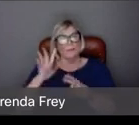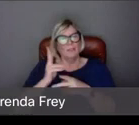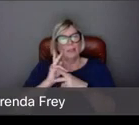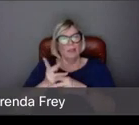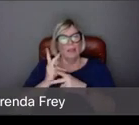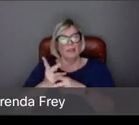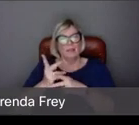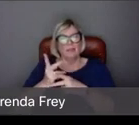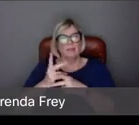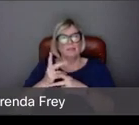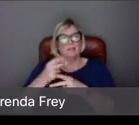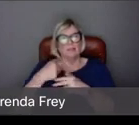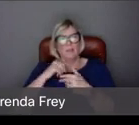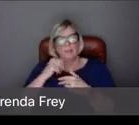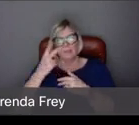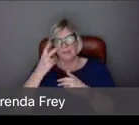I don't know that they're making any new ones.